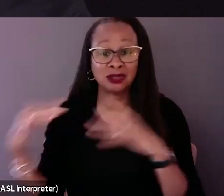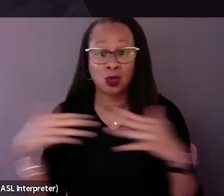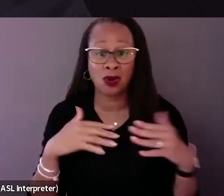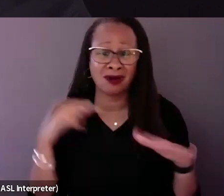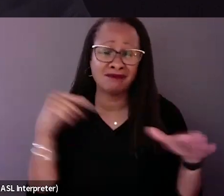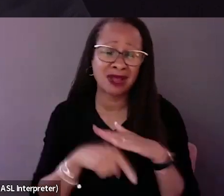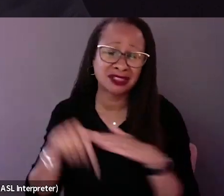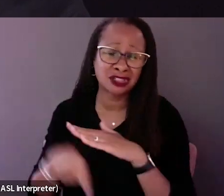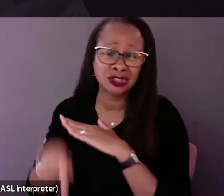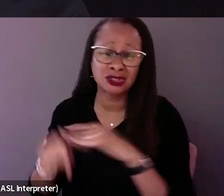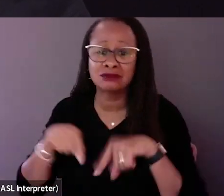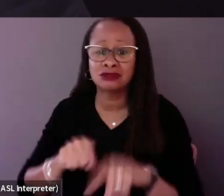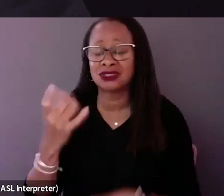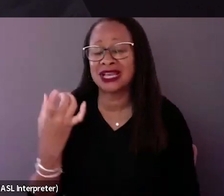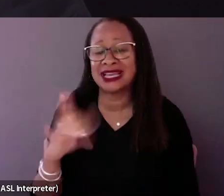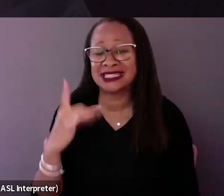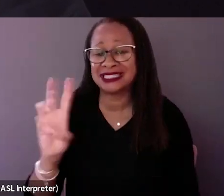massacres in 1860,